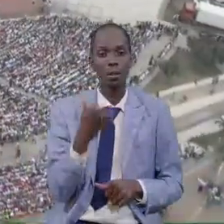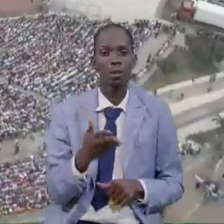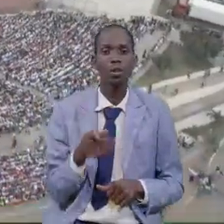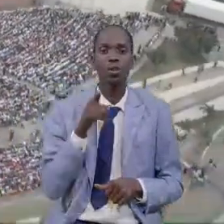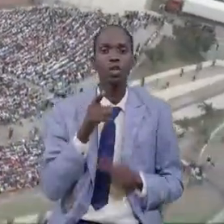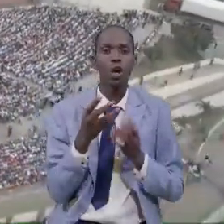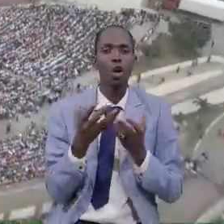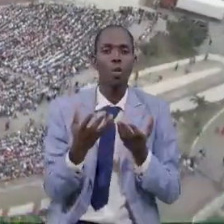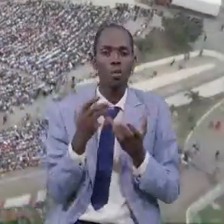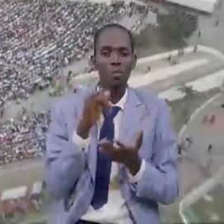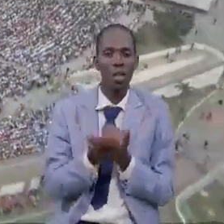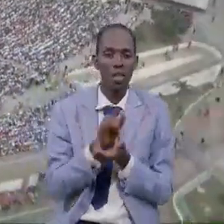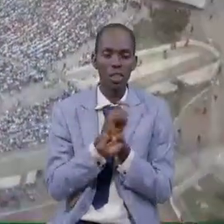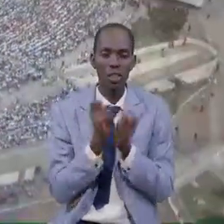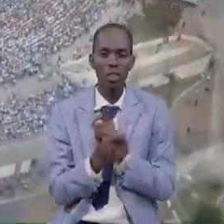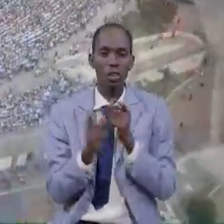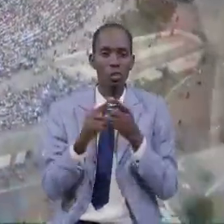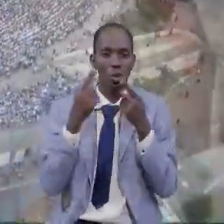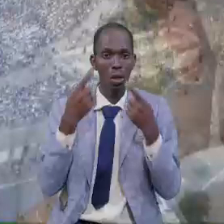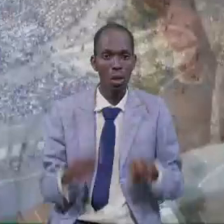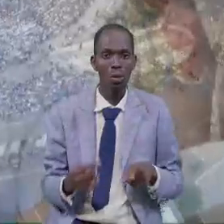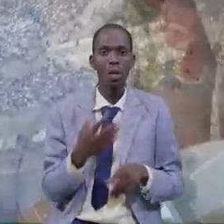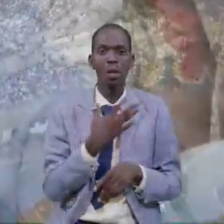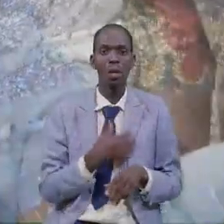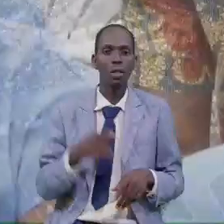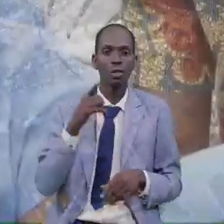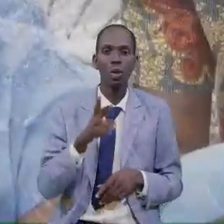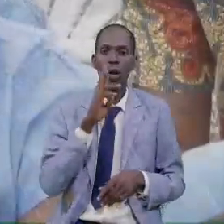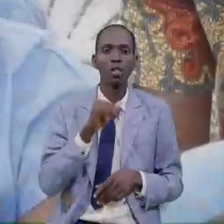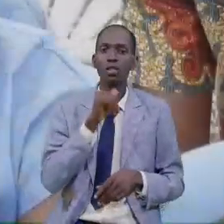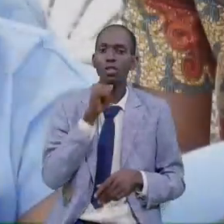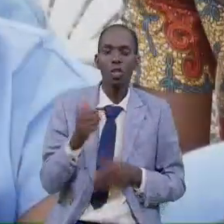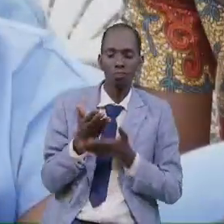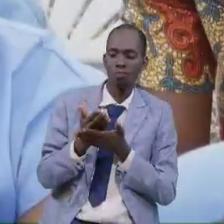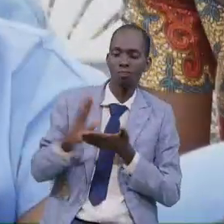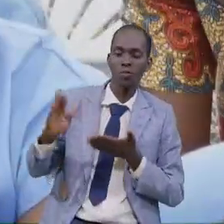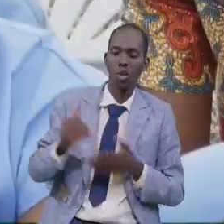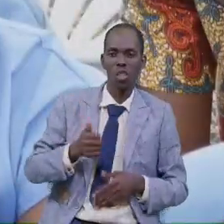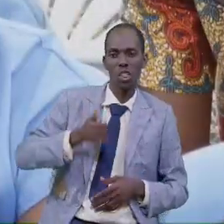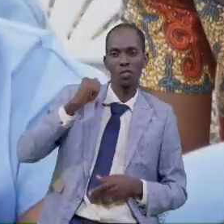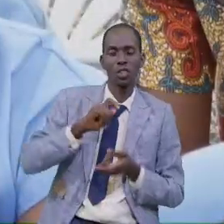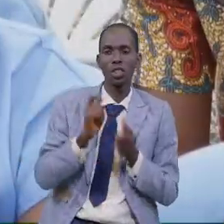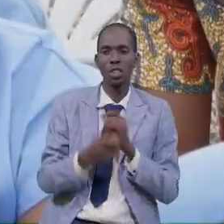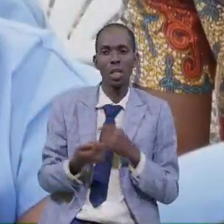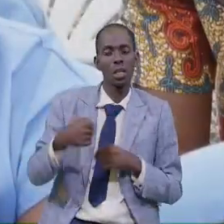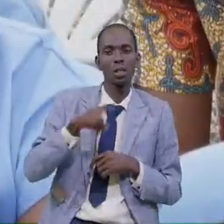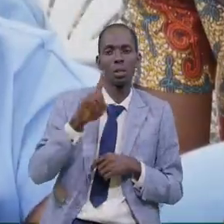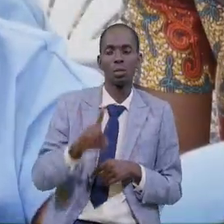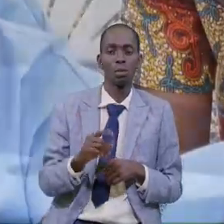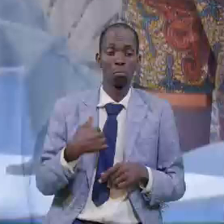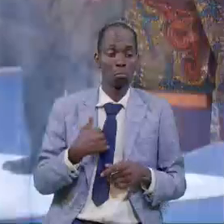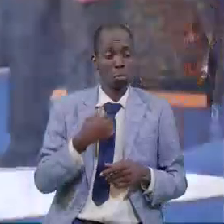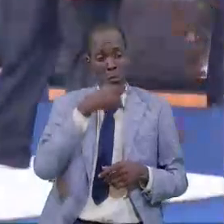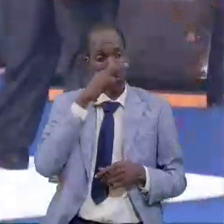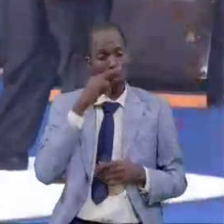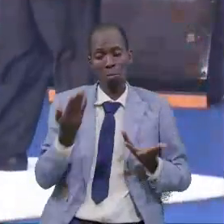to take place. And you're not resisting change anymore. No, I'm a thief. I want to remain as a thief. I'm, you know, a